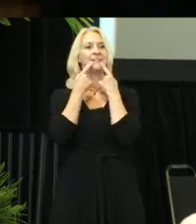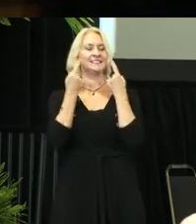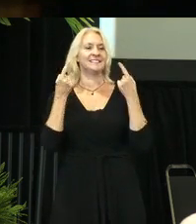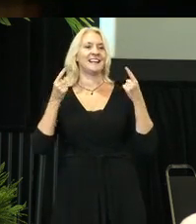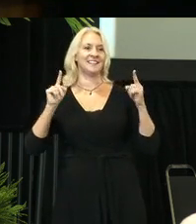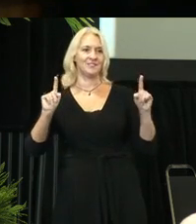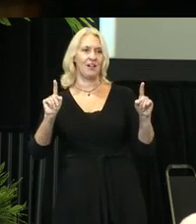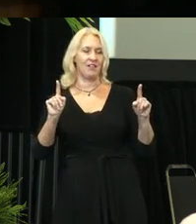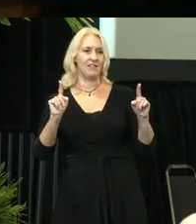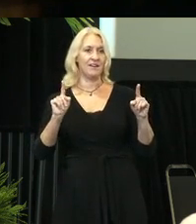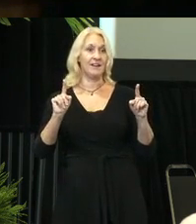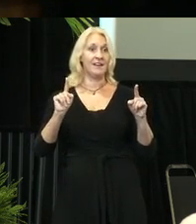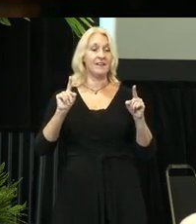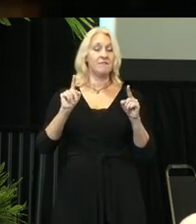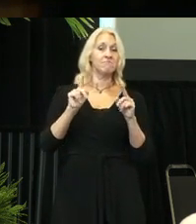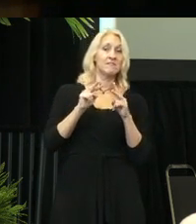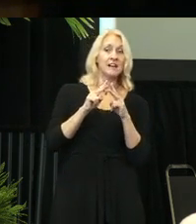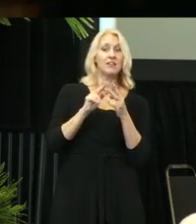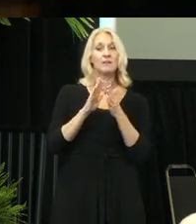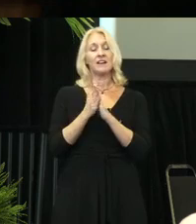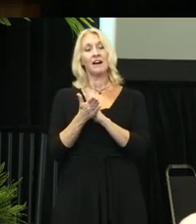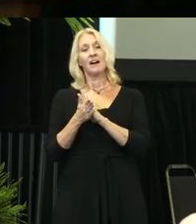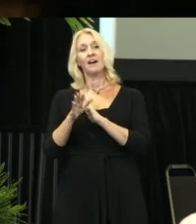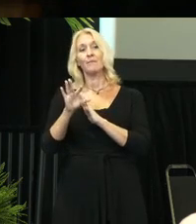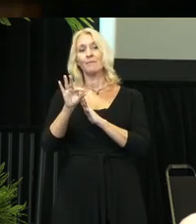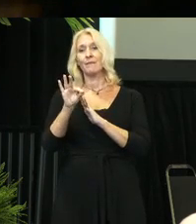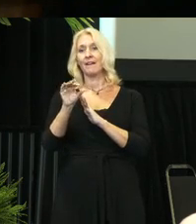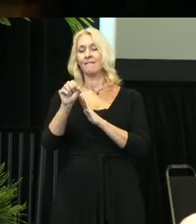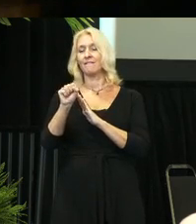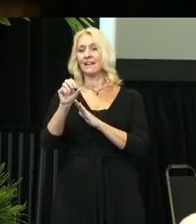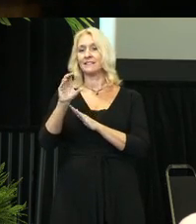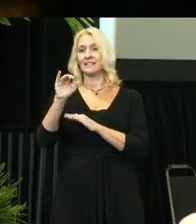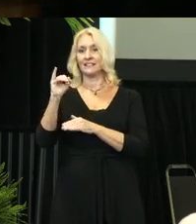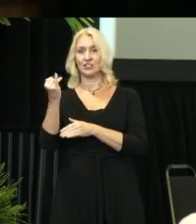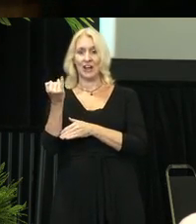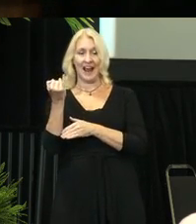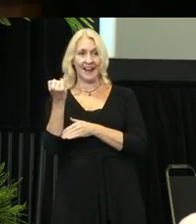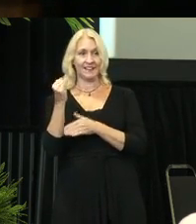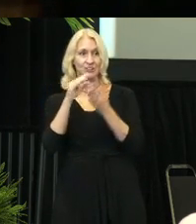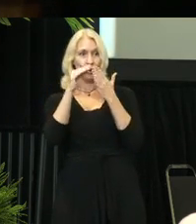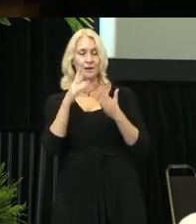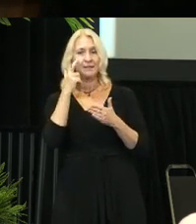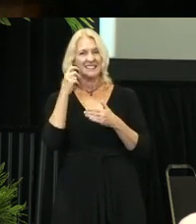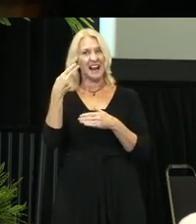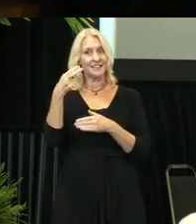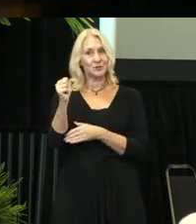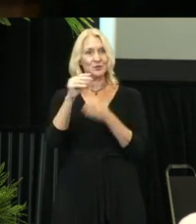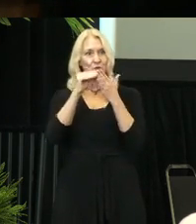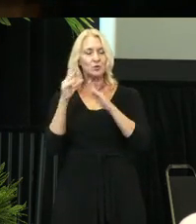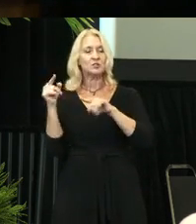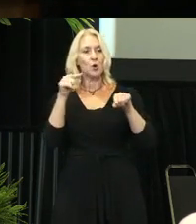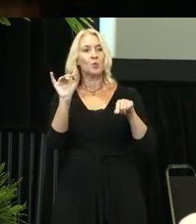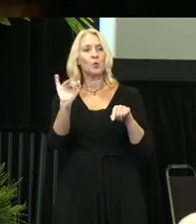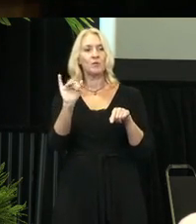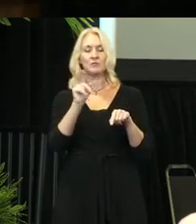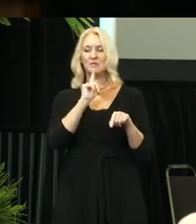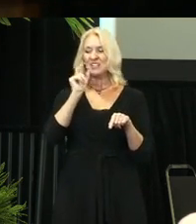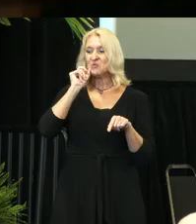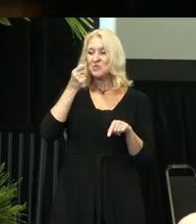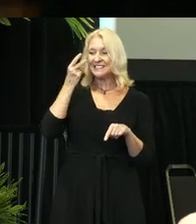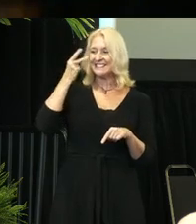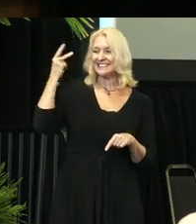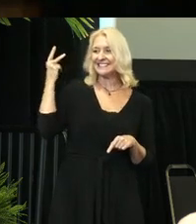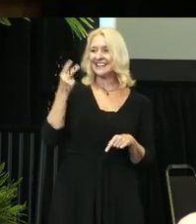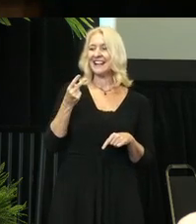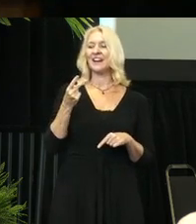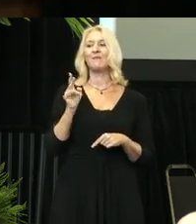either become an FSCJ student, because we have high school students who come to the conference, and it's so cool to see their faces. Some maybe the preconceived notions